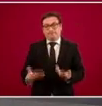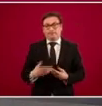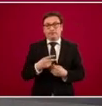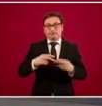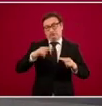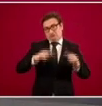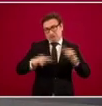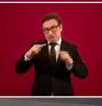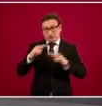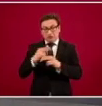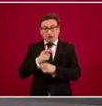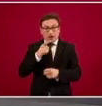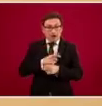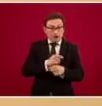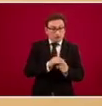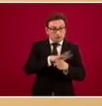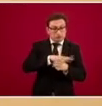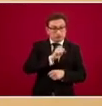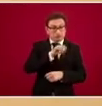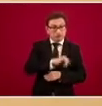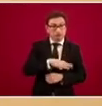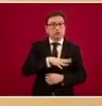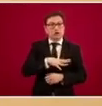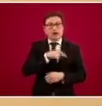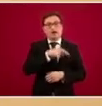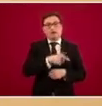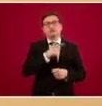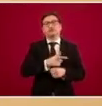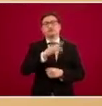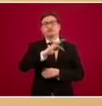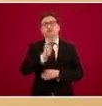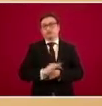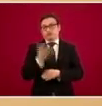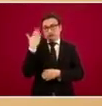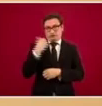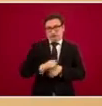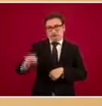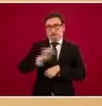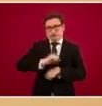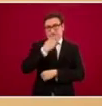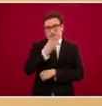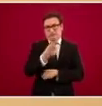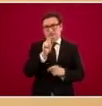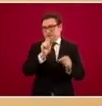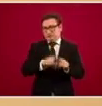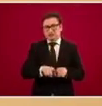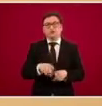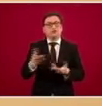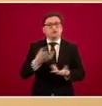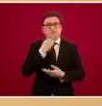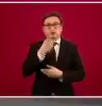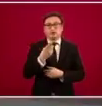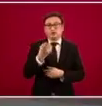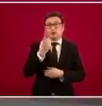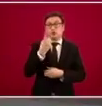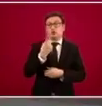now COVID-19 has a higher positivity percentage, and influenza has